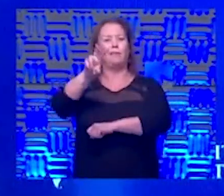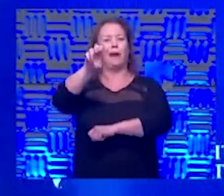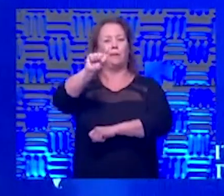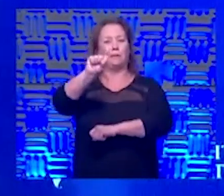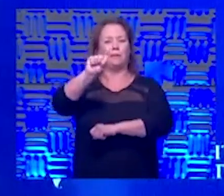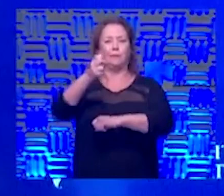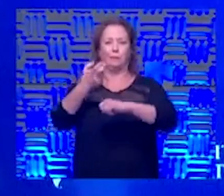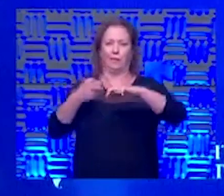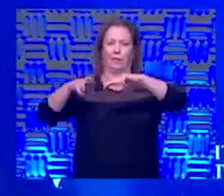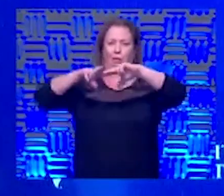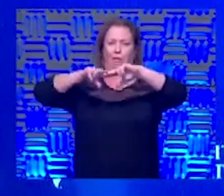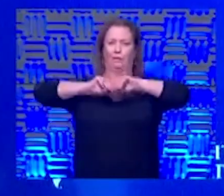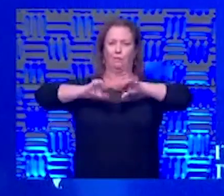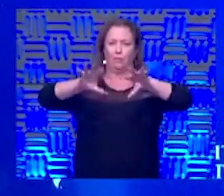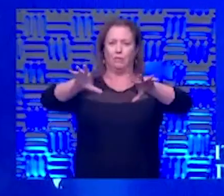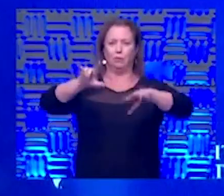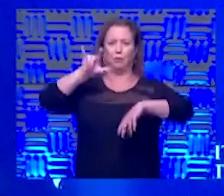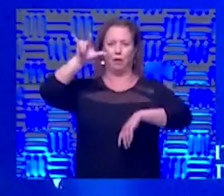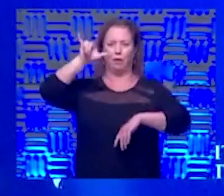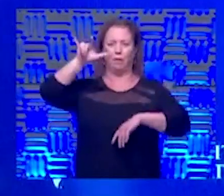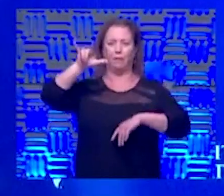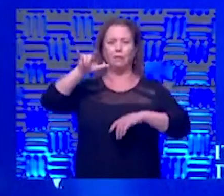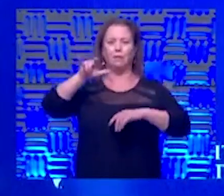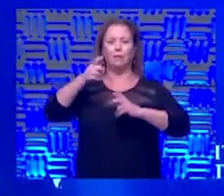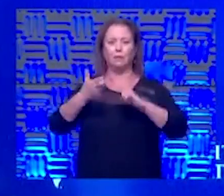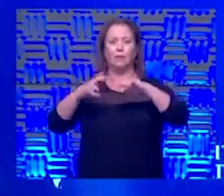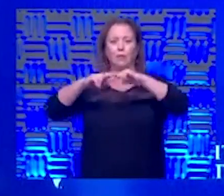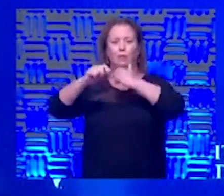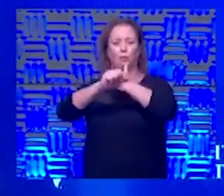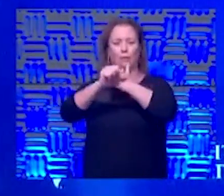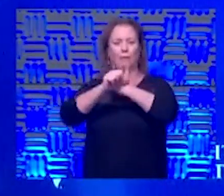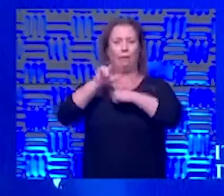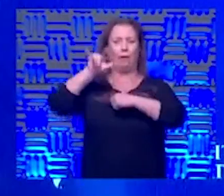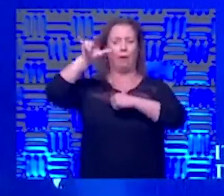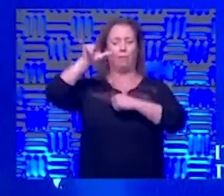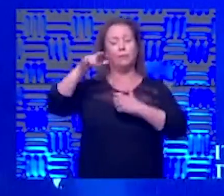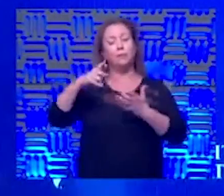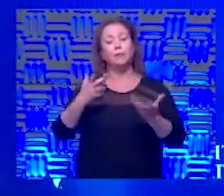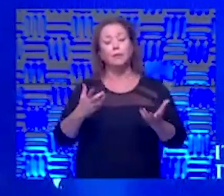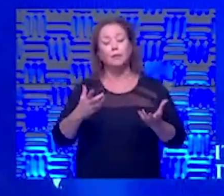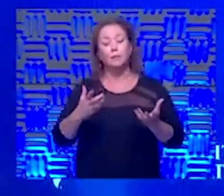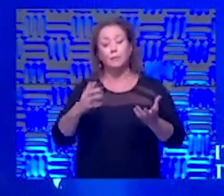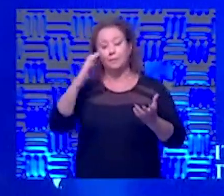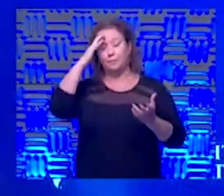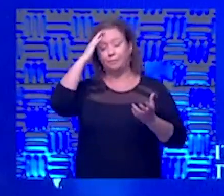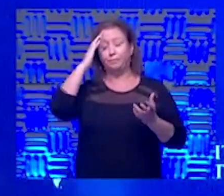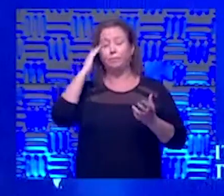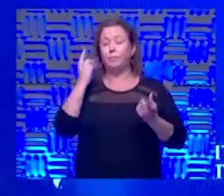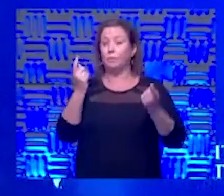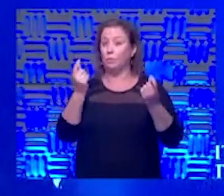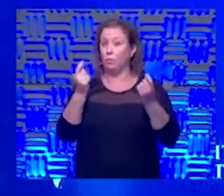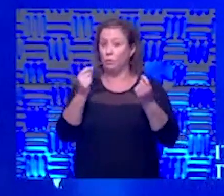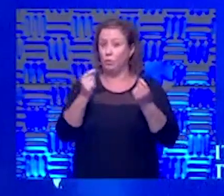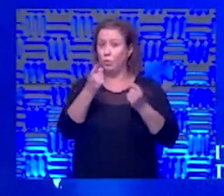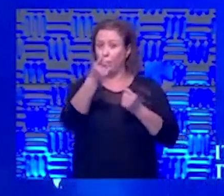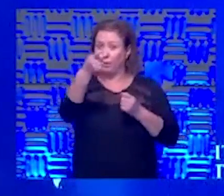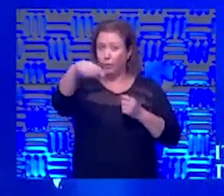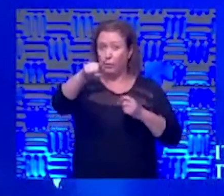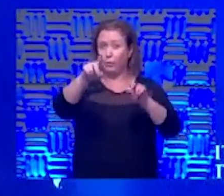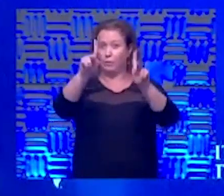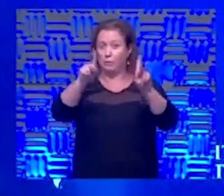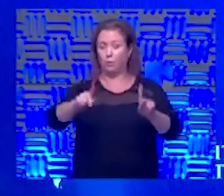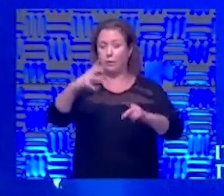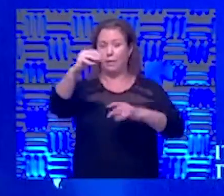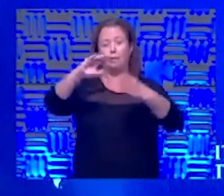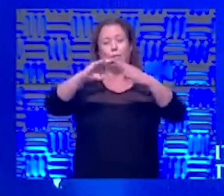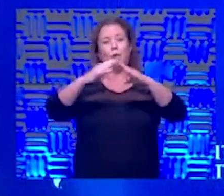is an increased risk of transmission on airplanes, right? Yeah. There is an increased risk. And so what you have to do as a person out in our